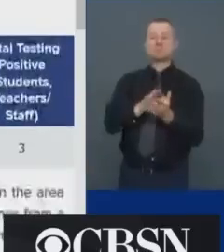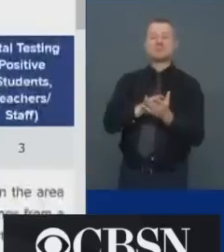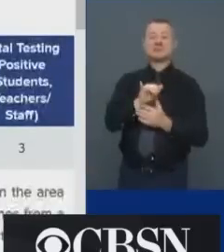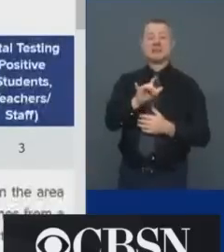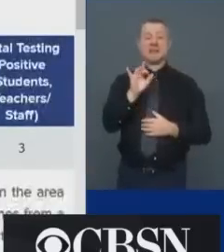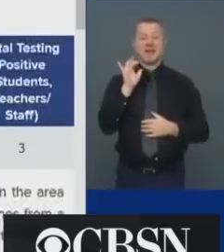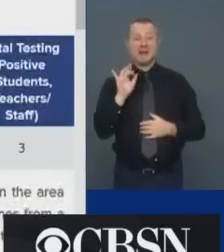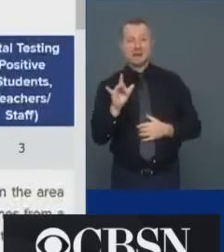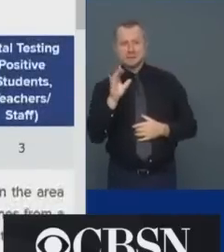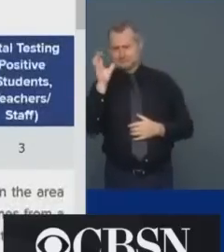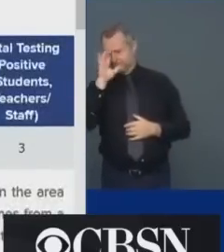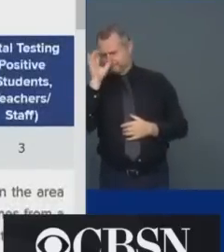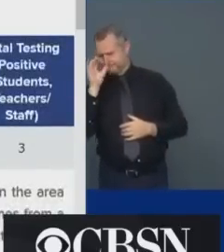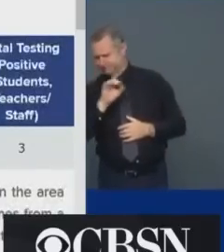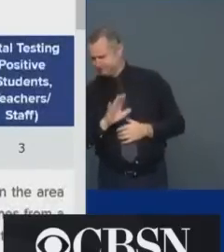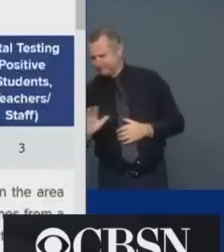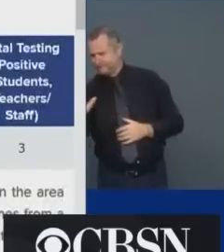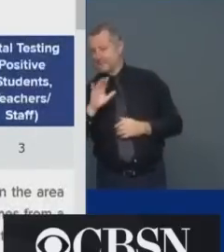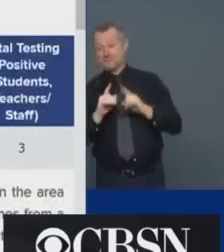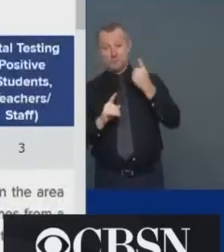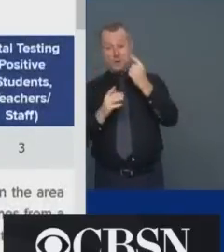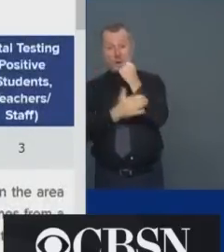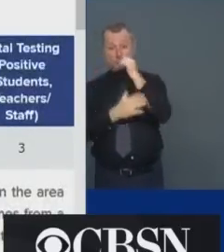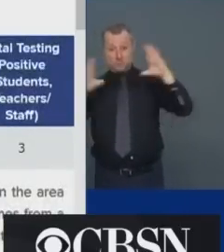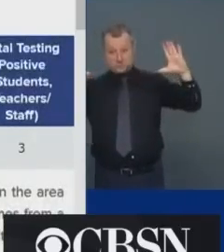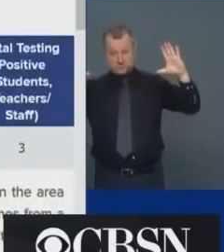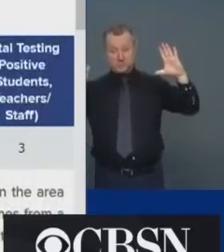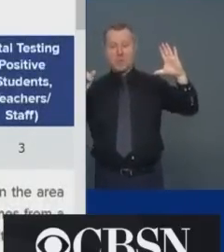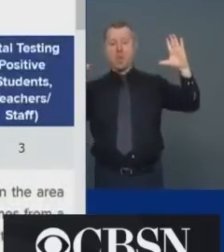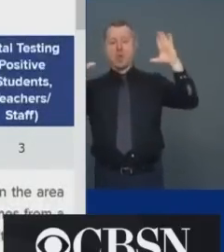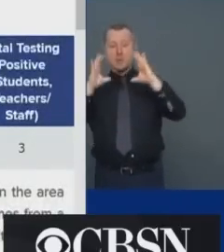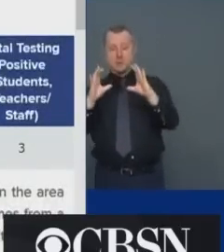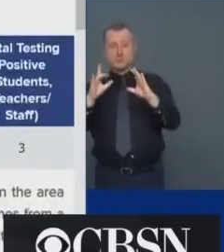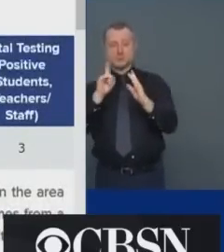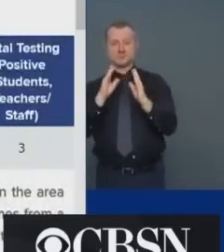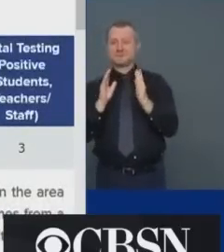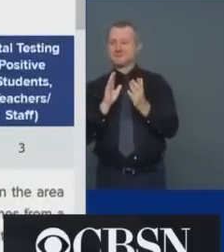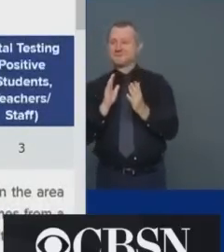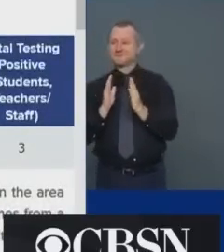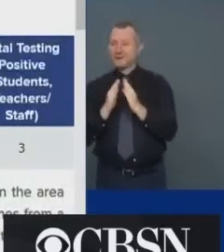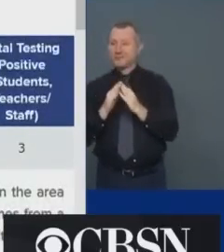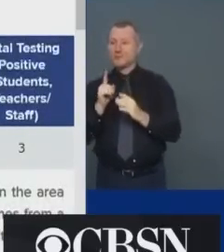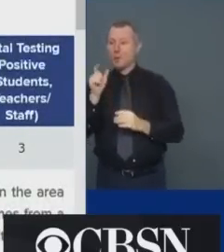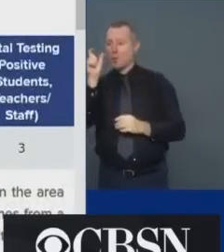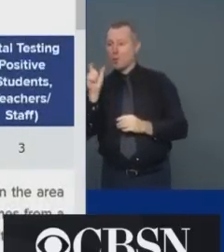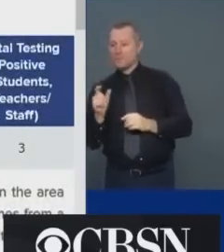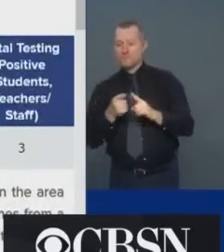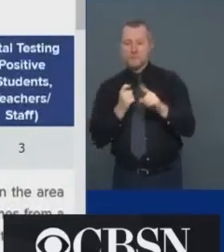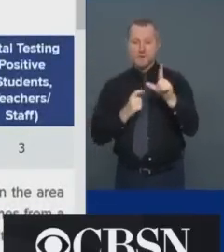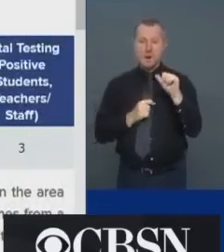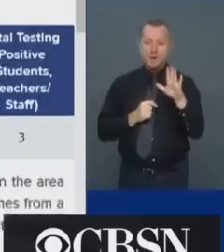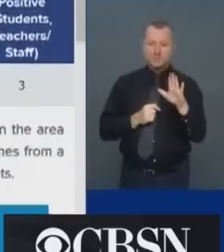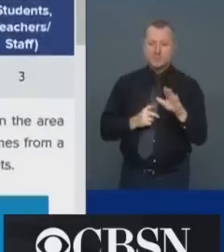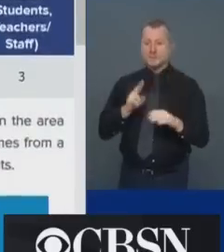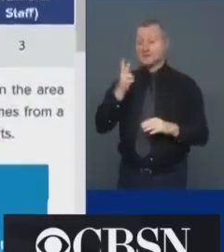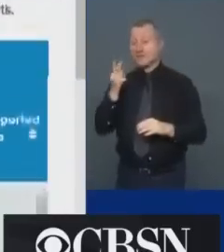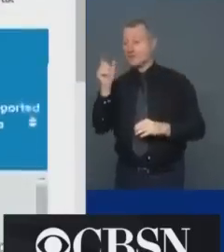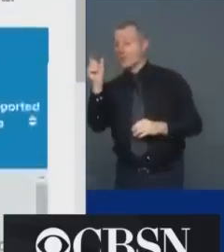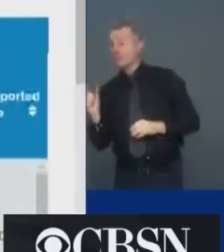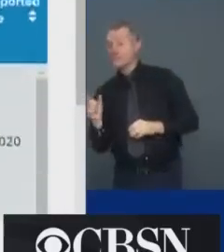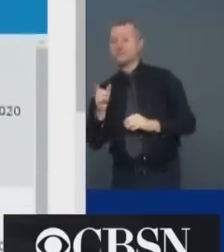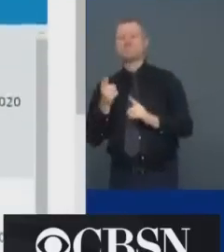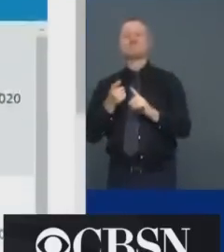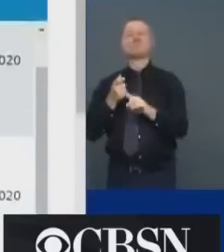landing page. You see up at the top the overall data. This is in this first column from the labs. The second one is from what the school district has